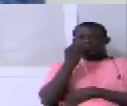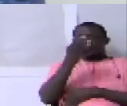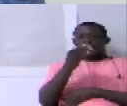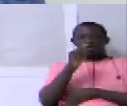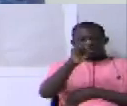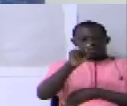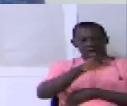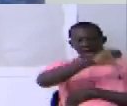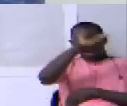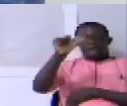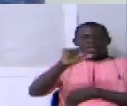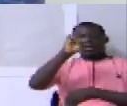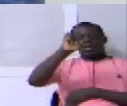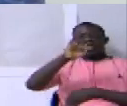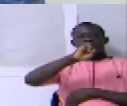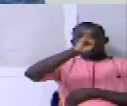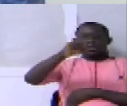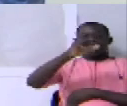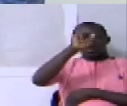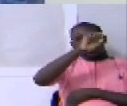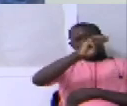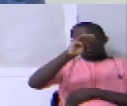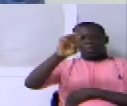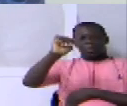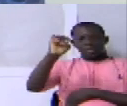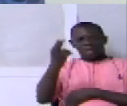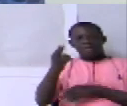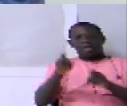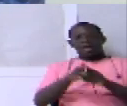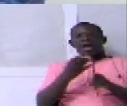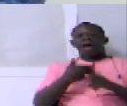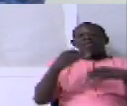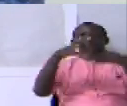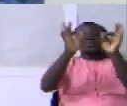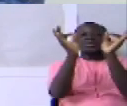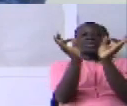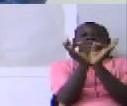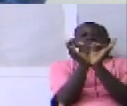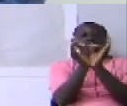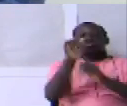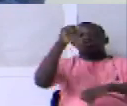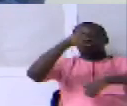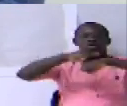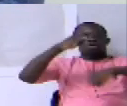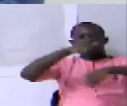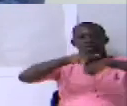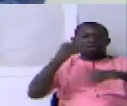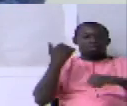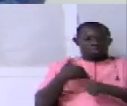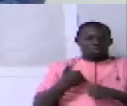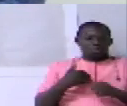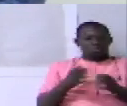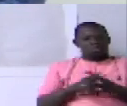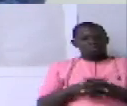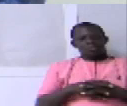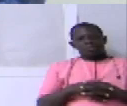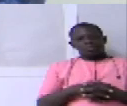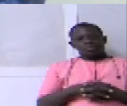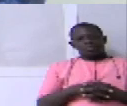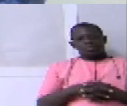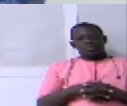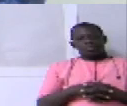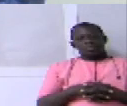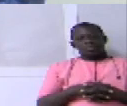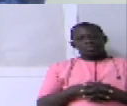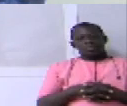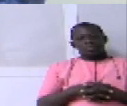you and Ijame were a team of torturers? Woto fonyimbe kele tere makuleti kulu ketate